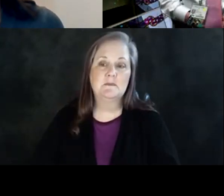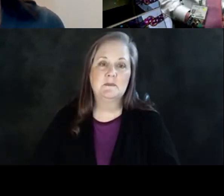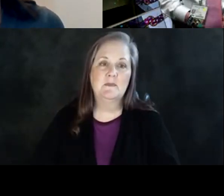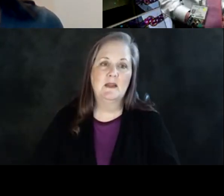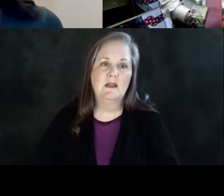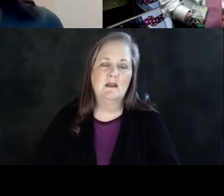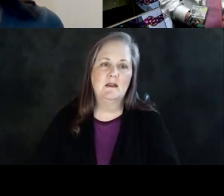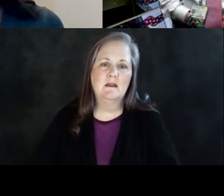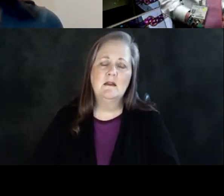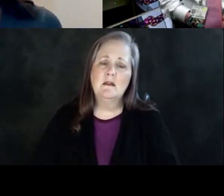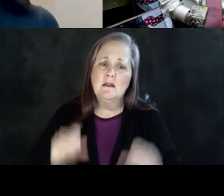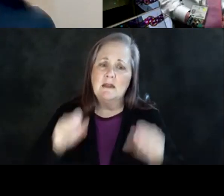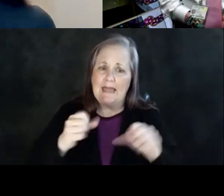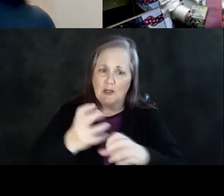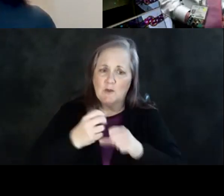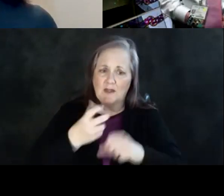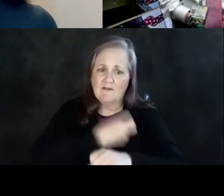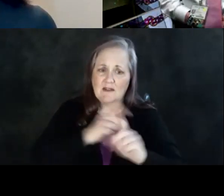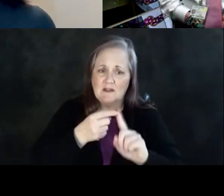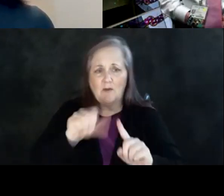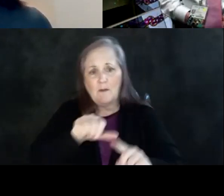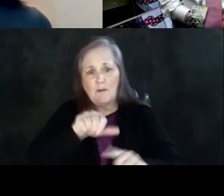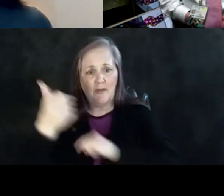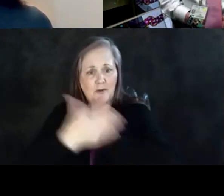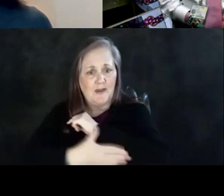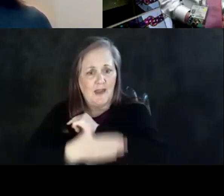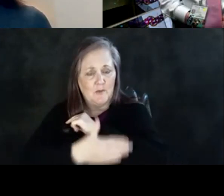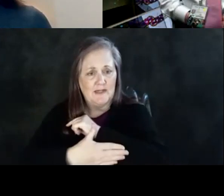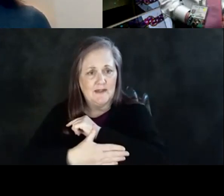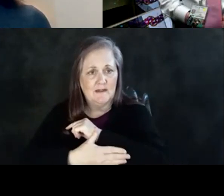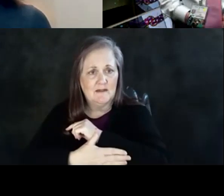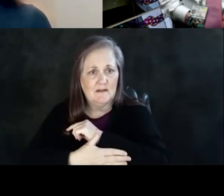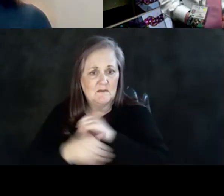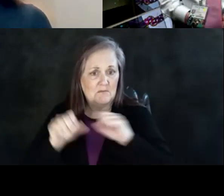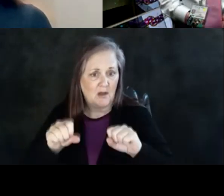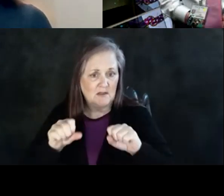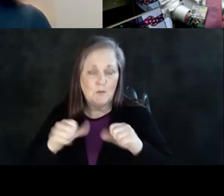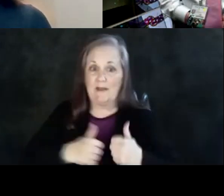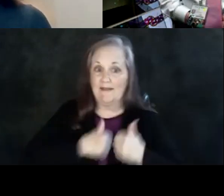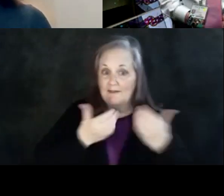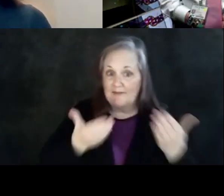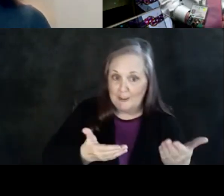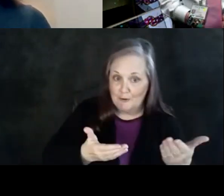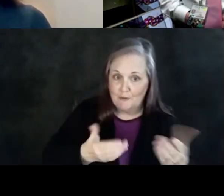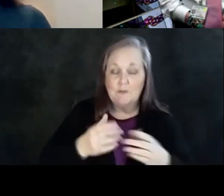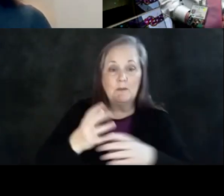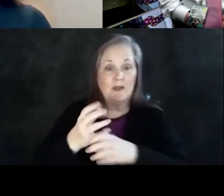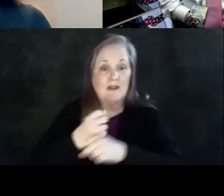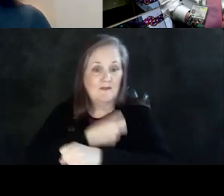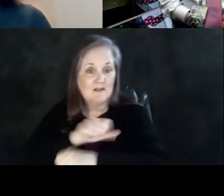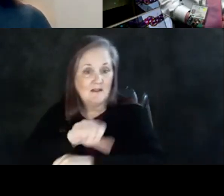Can we get a vaccination from another county outside of Sacramento County, even though we live in Sac County?